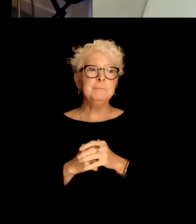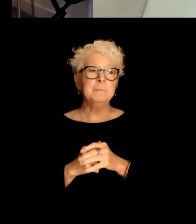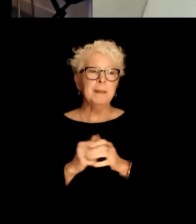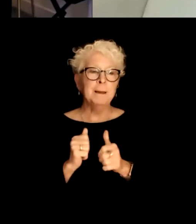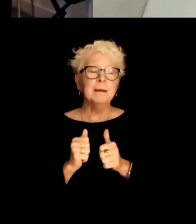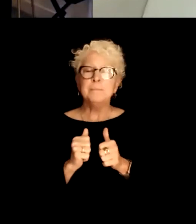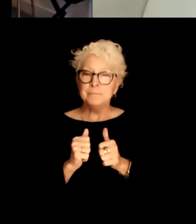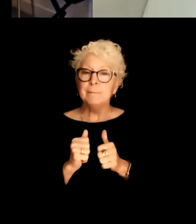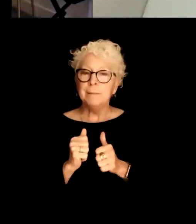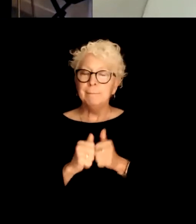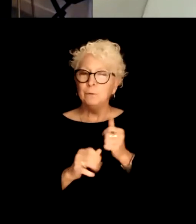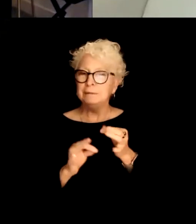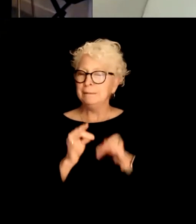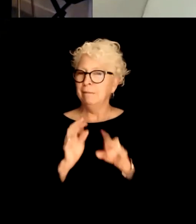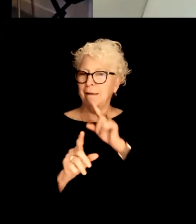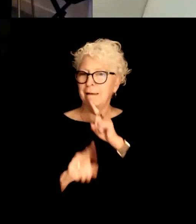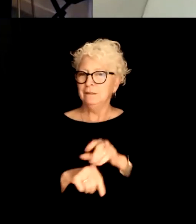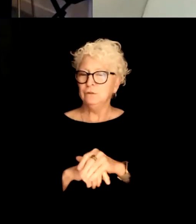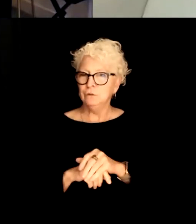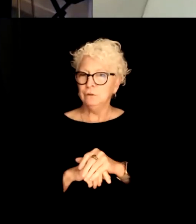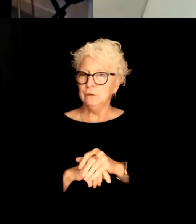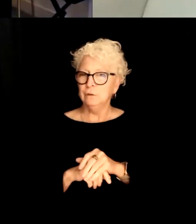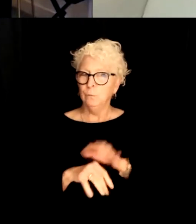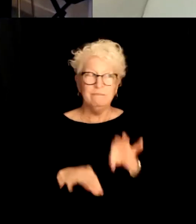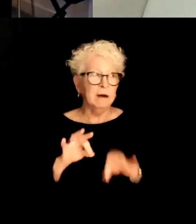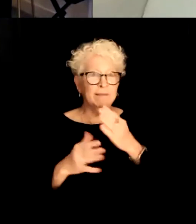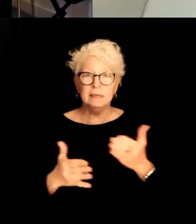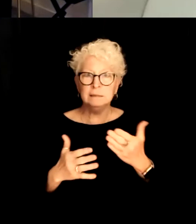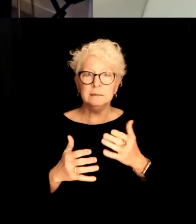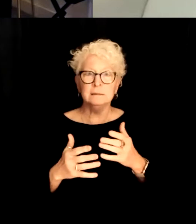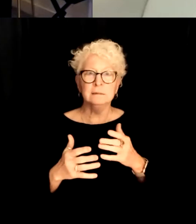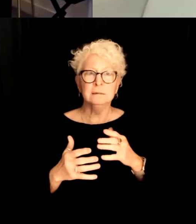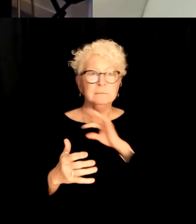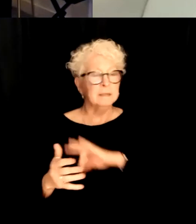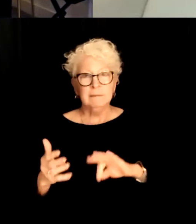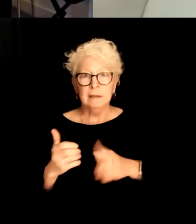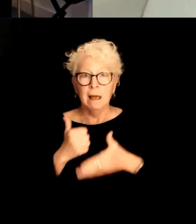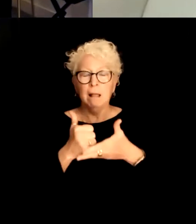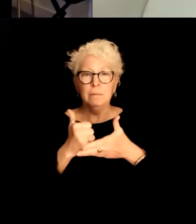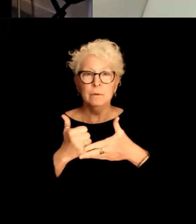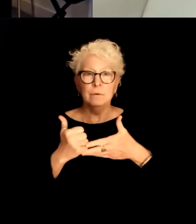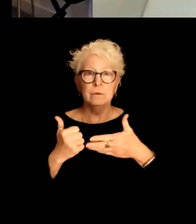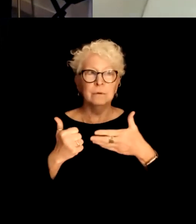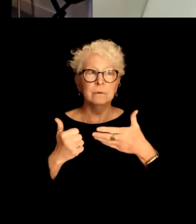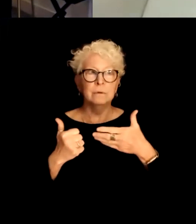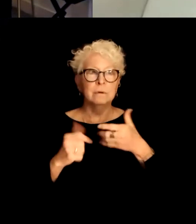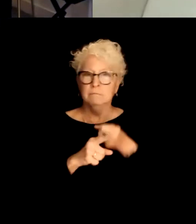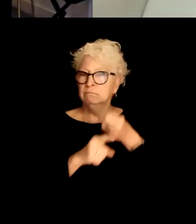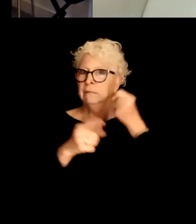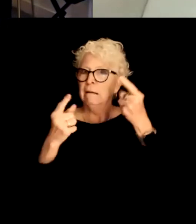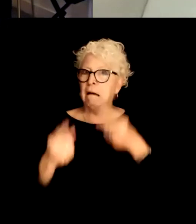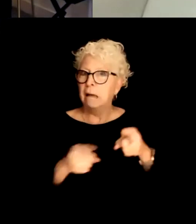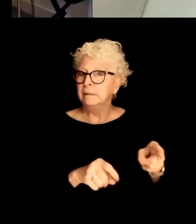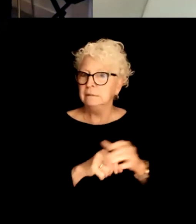really important breakthroughs happen by accident. And there are 1,000 reasons why I would never have gotten